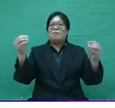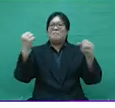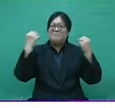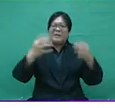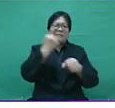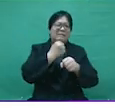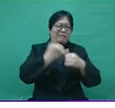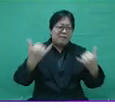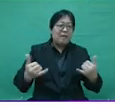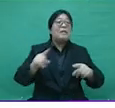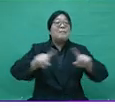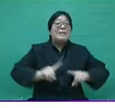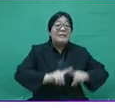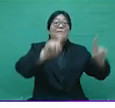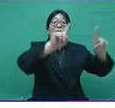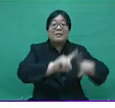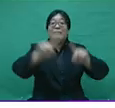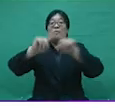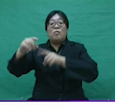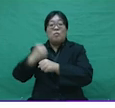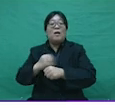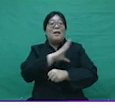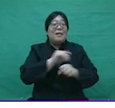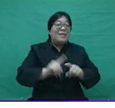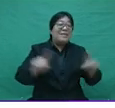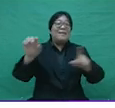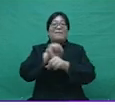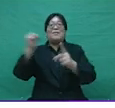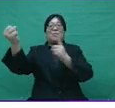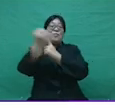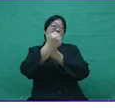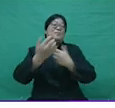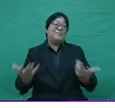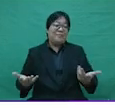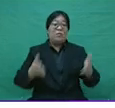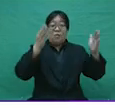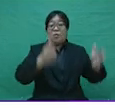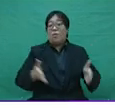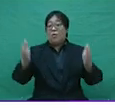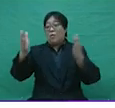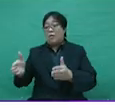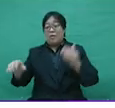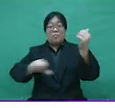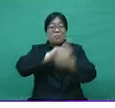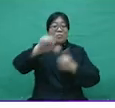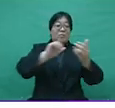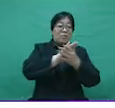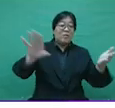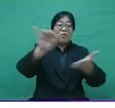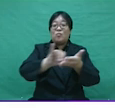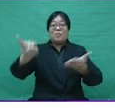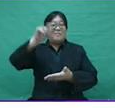more work, it was not only different work, it was also a different surrounding where the people in the social